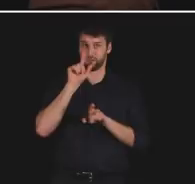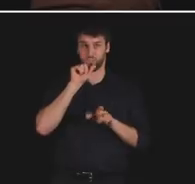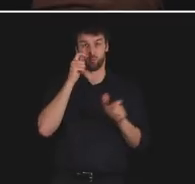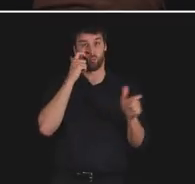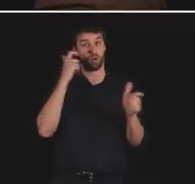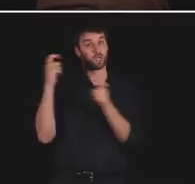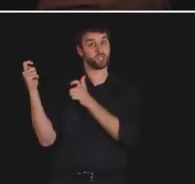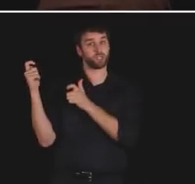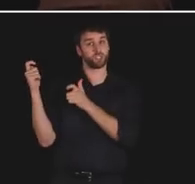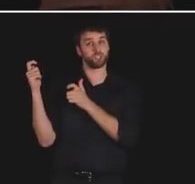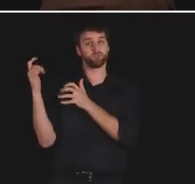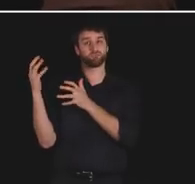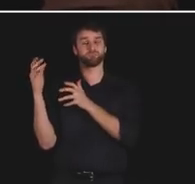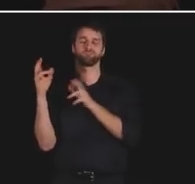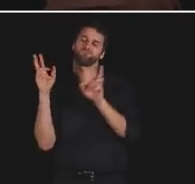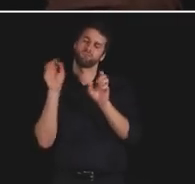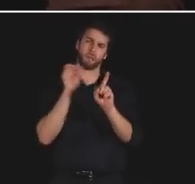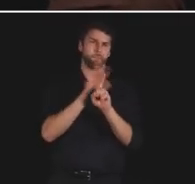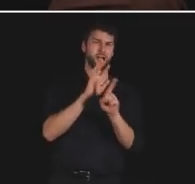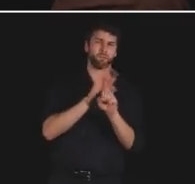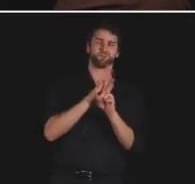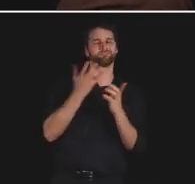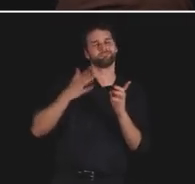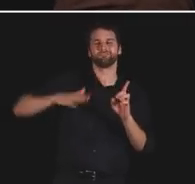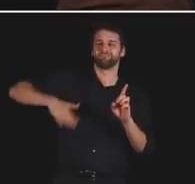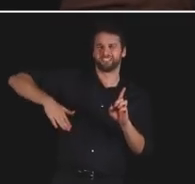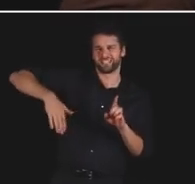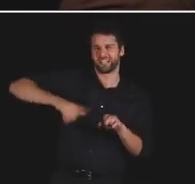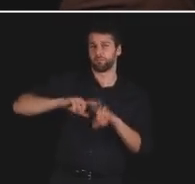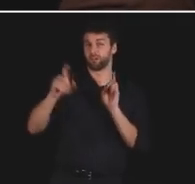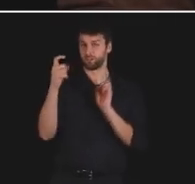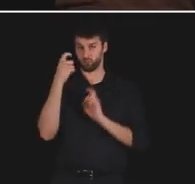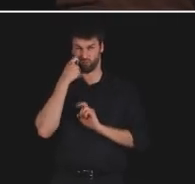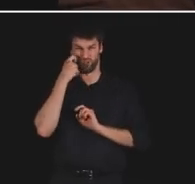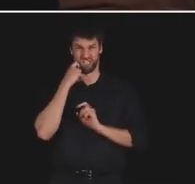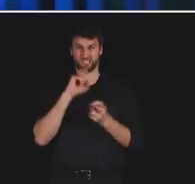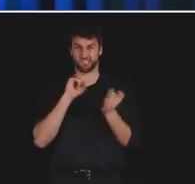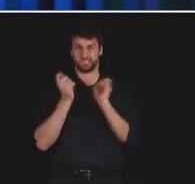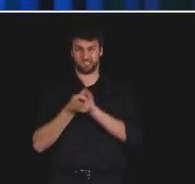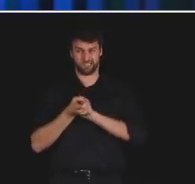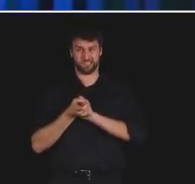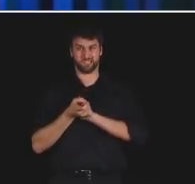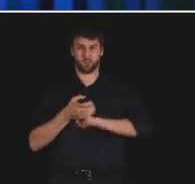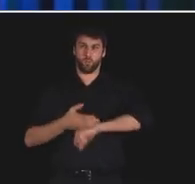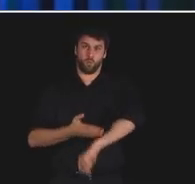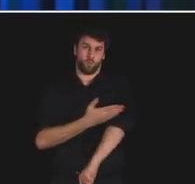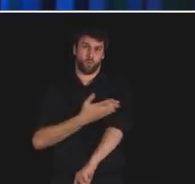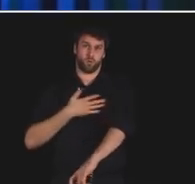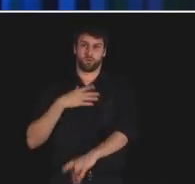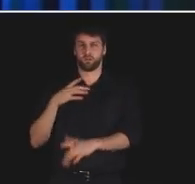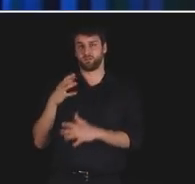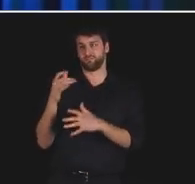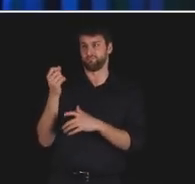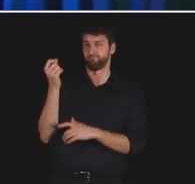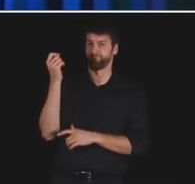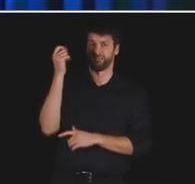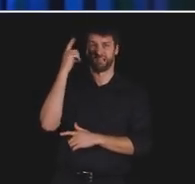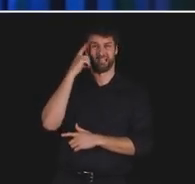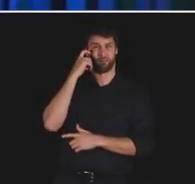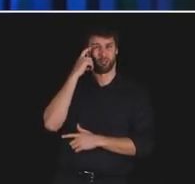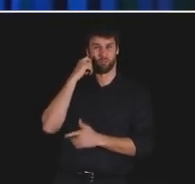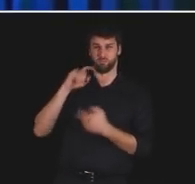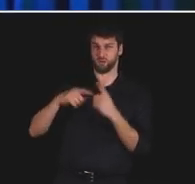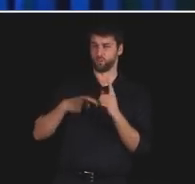it's gone mainstream quite yet, but it's undergone a bit of a facelift recently when people like the novelist Jonathan Franzen start